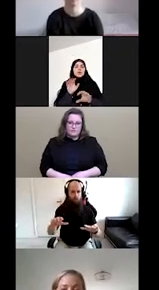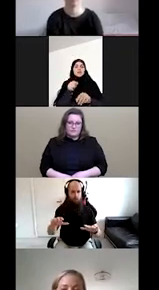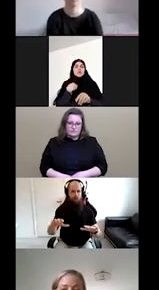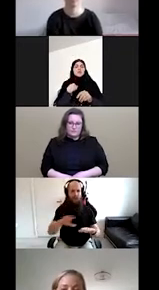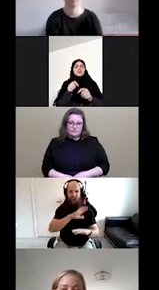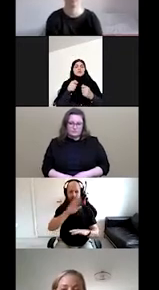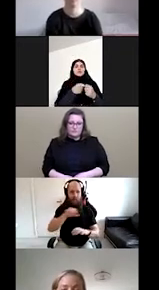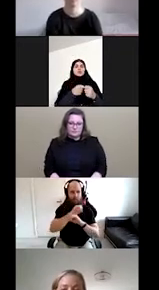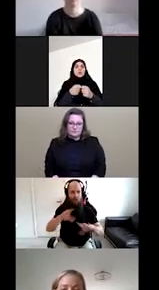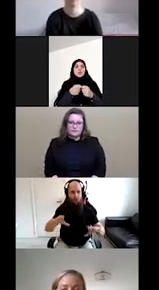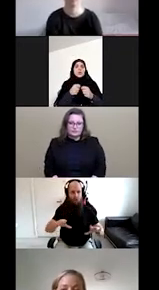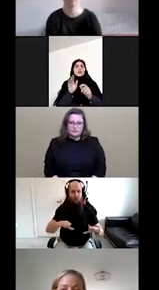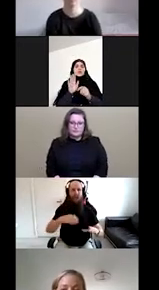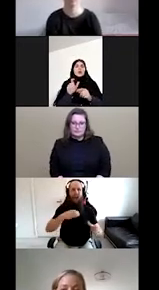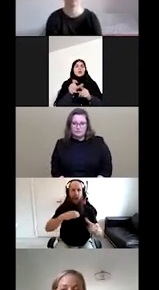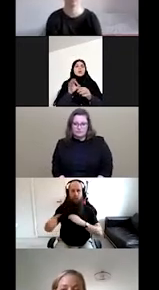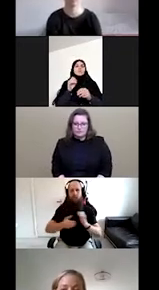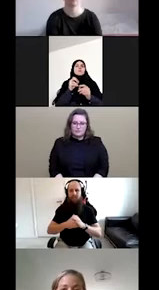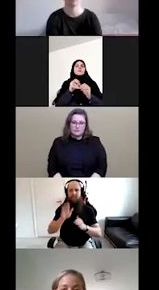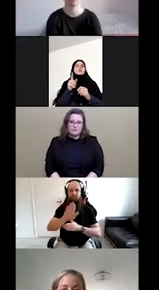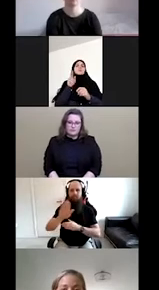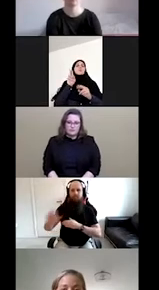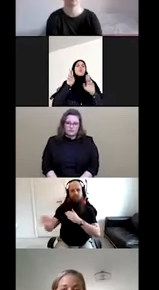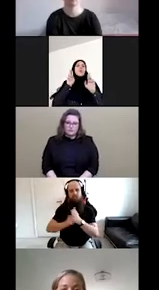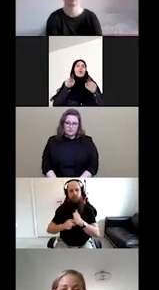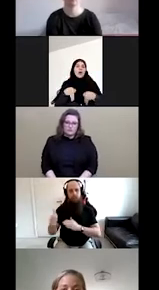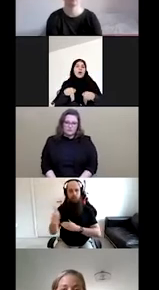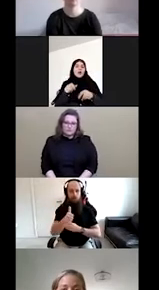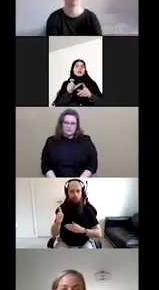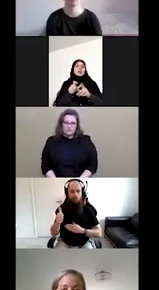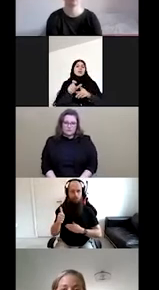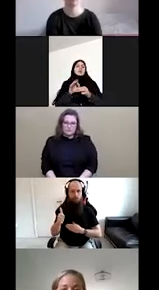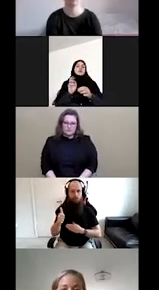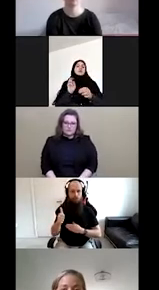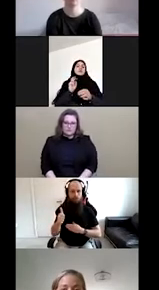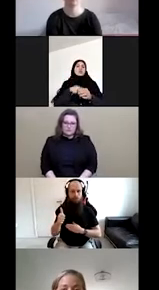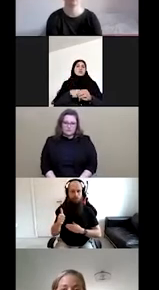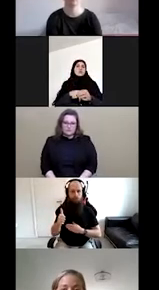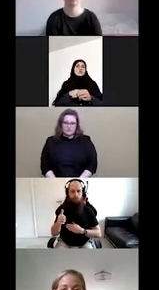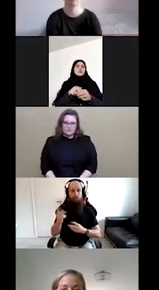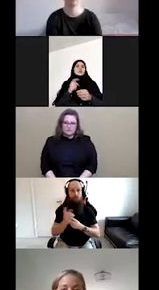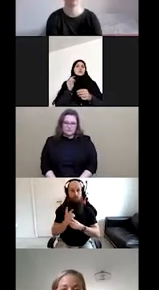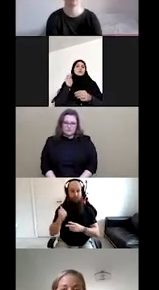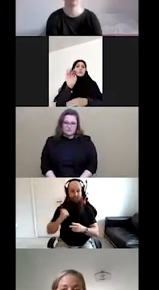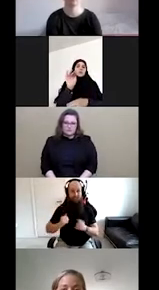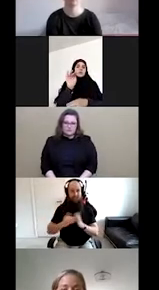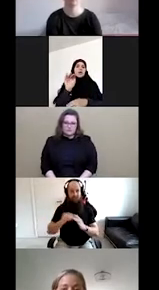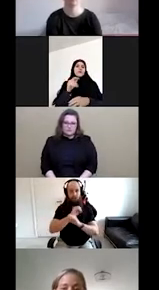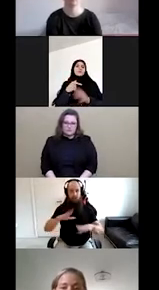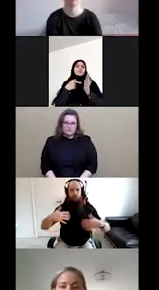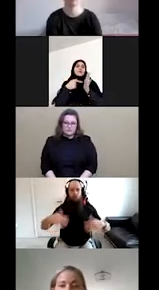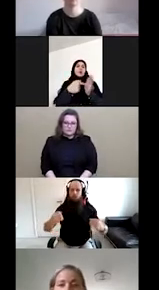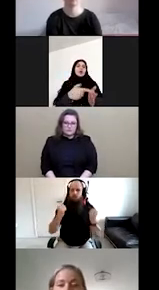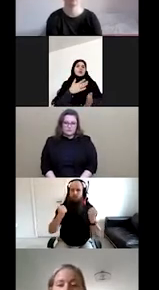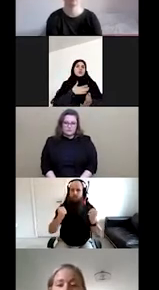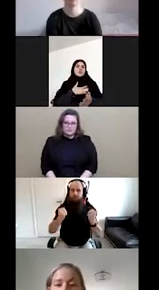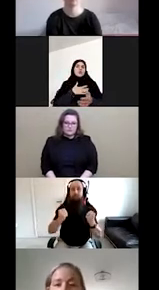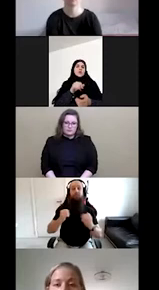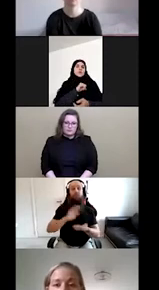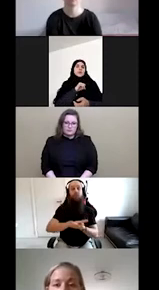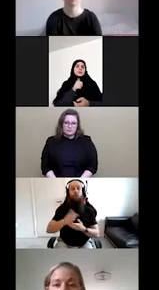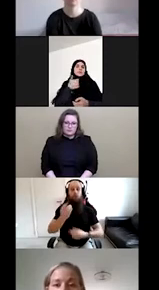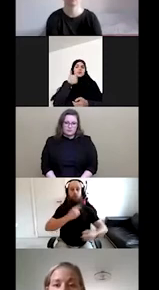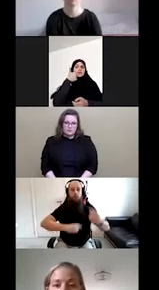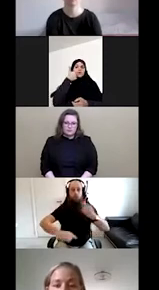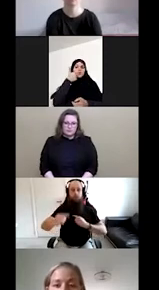to the specific needs of persons with disabilities. So access to information was the key. The